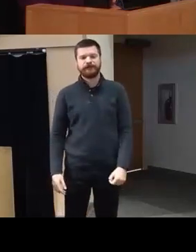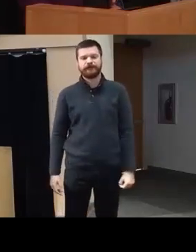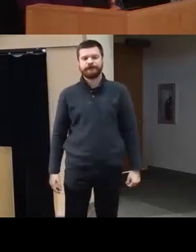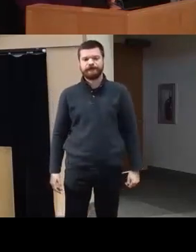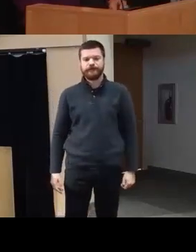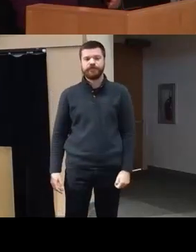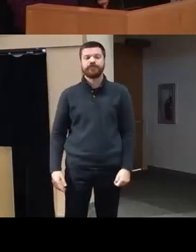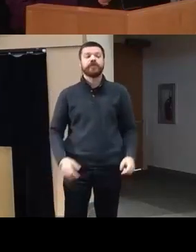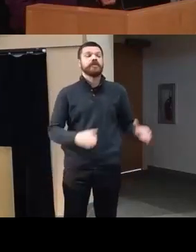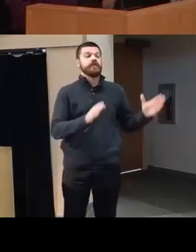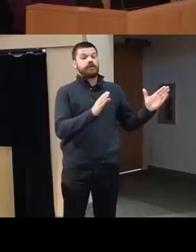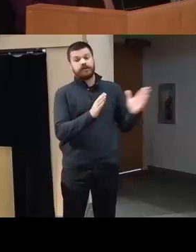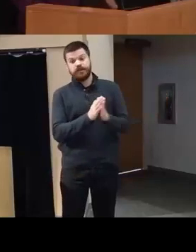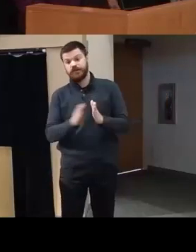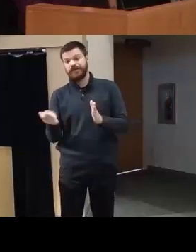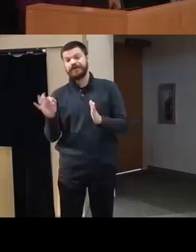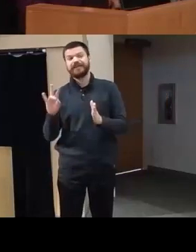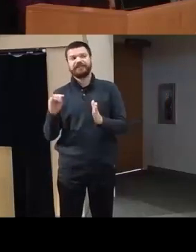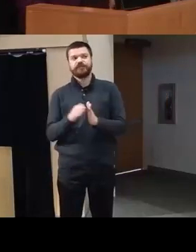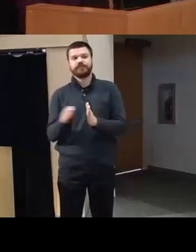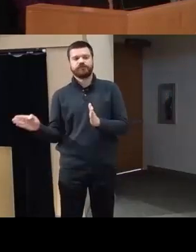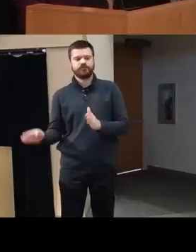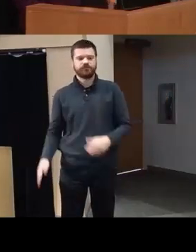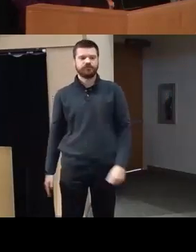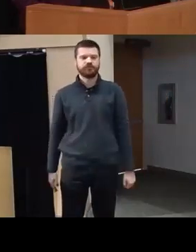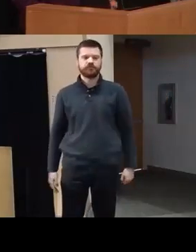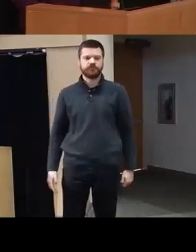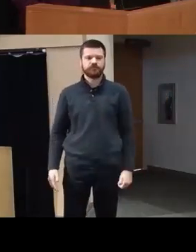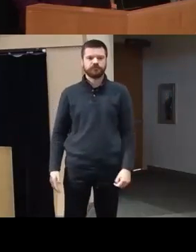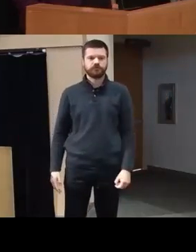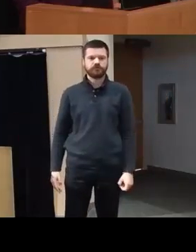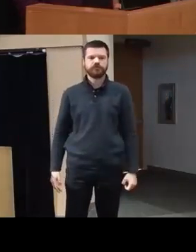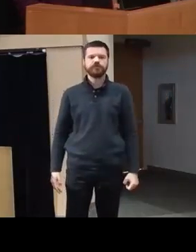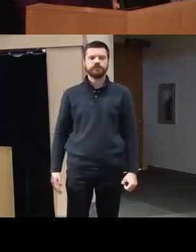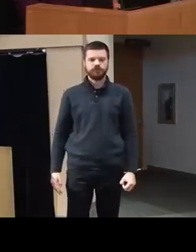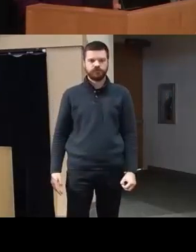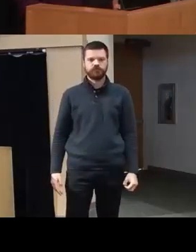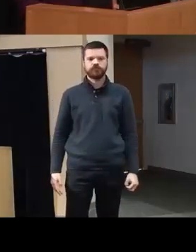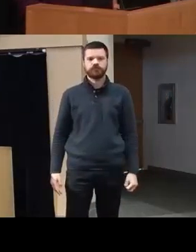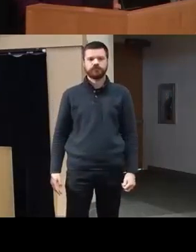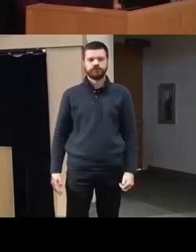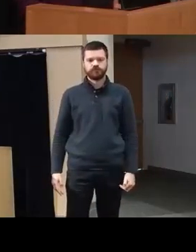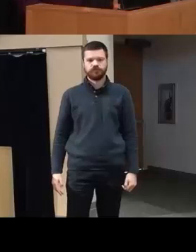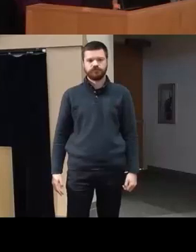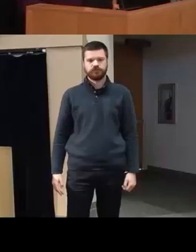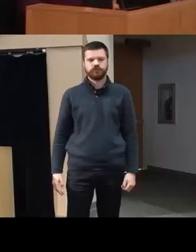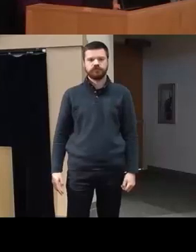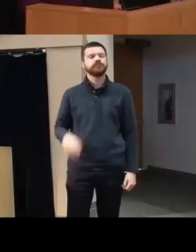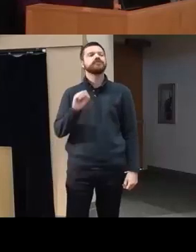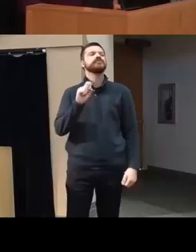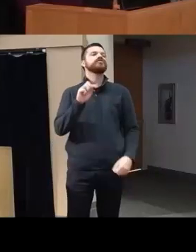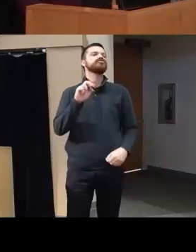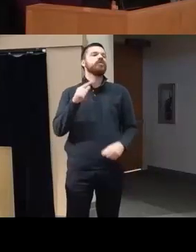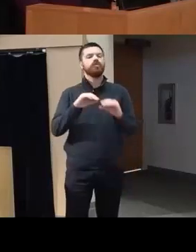From 1970 onward, we also had development of strong organizations,